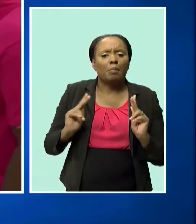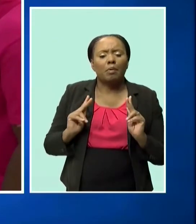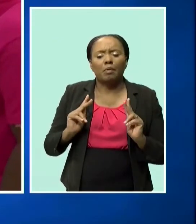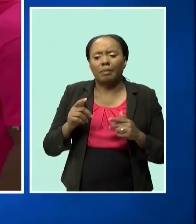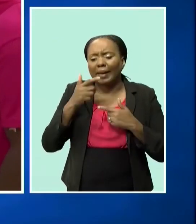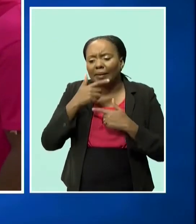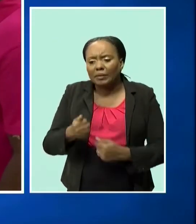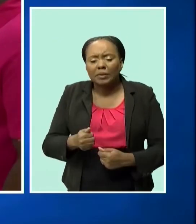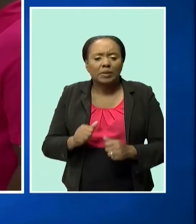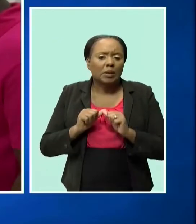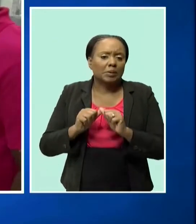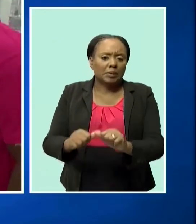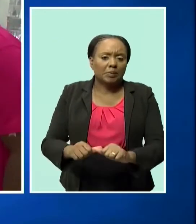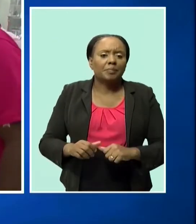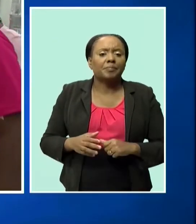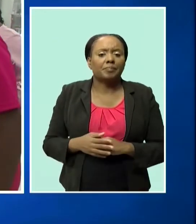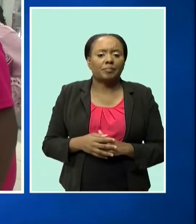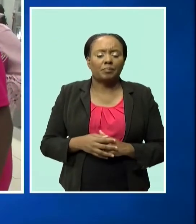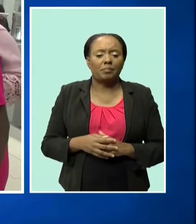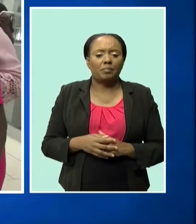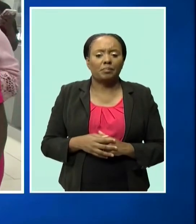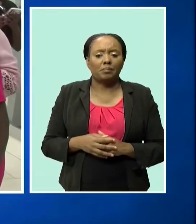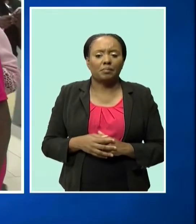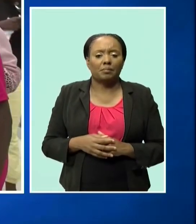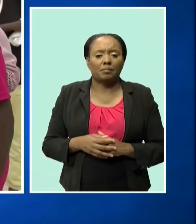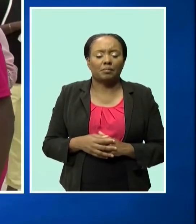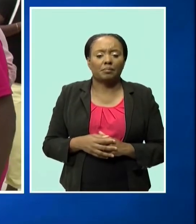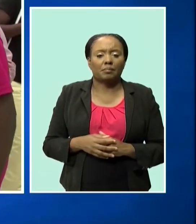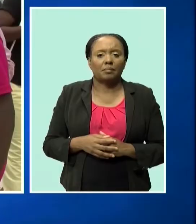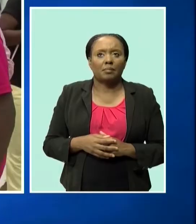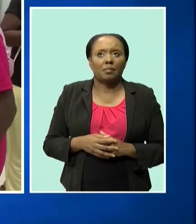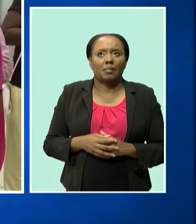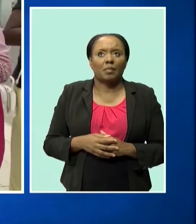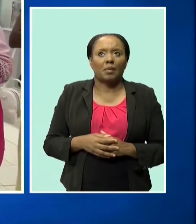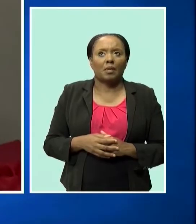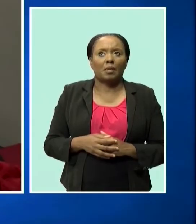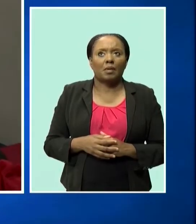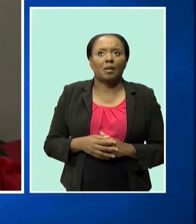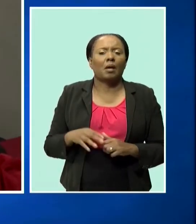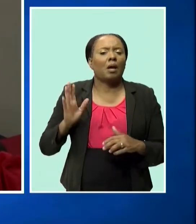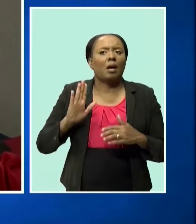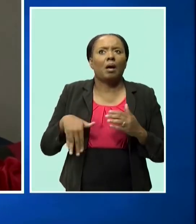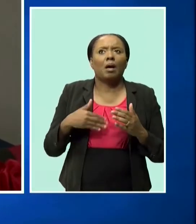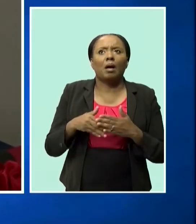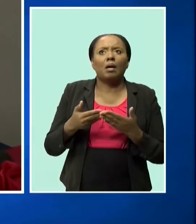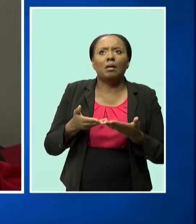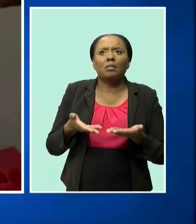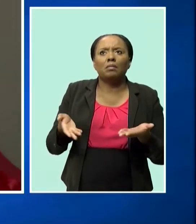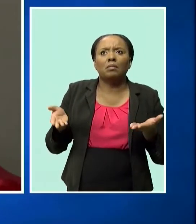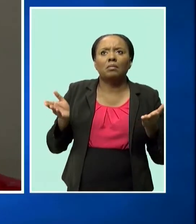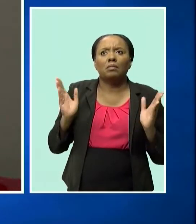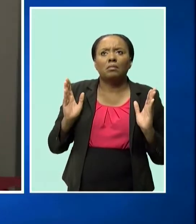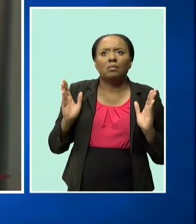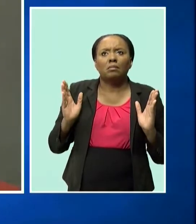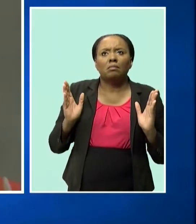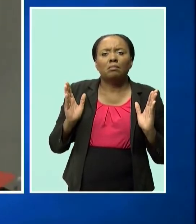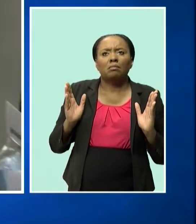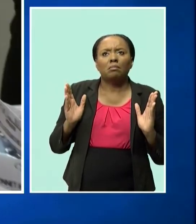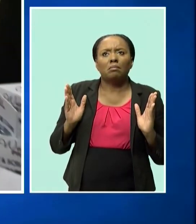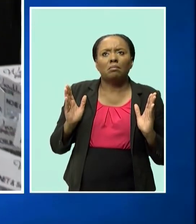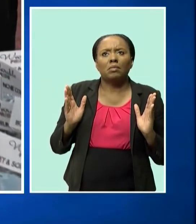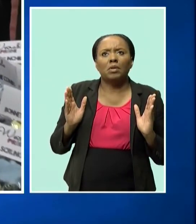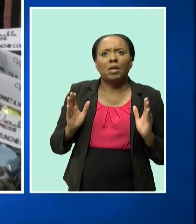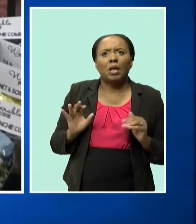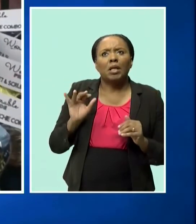want to say to you also, all those who are within the hearing of my voice, that the Youth Entrepreneurship Scheme,